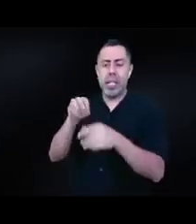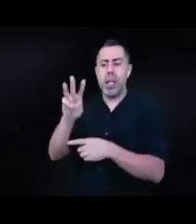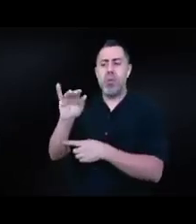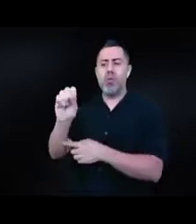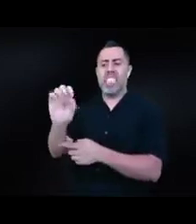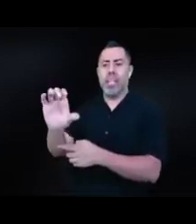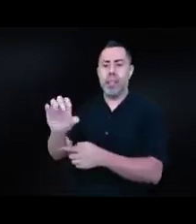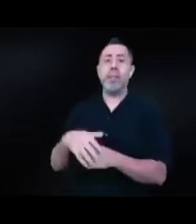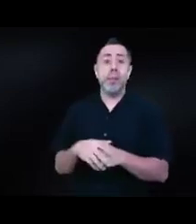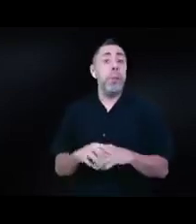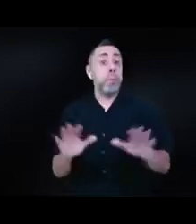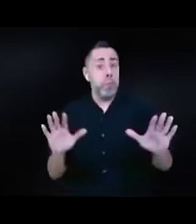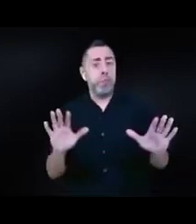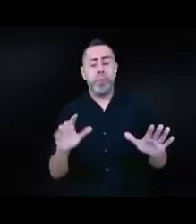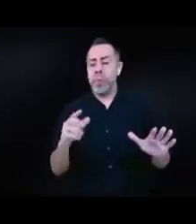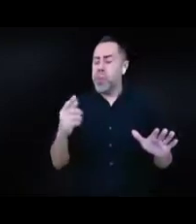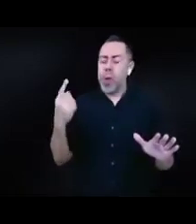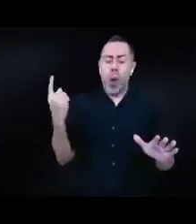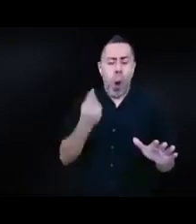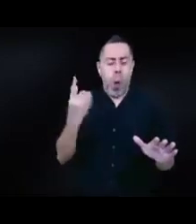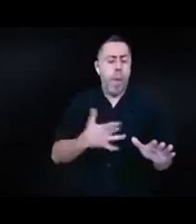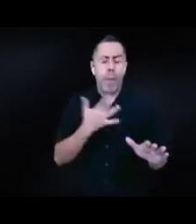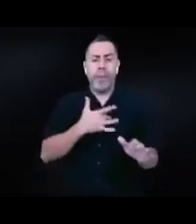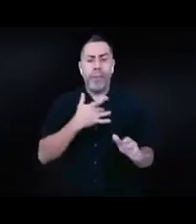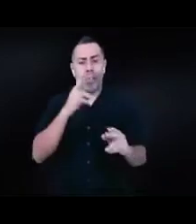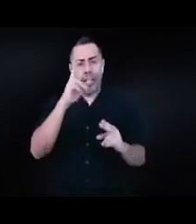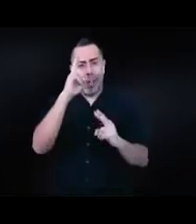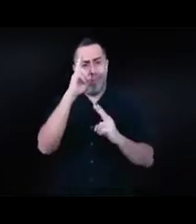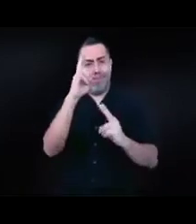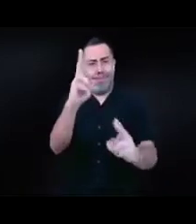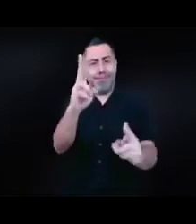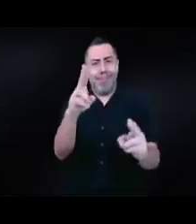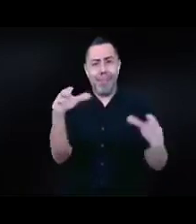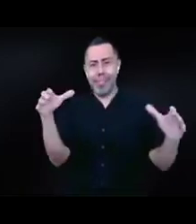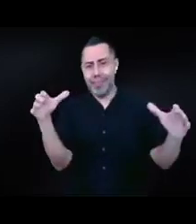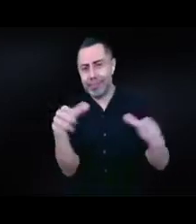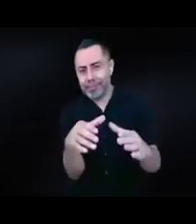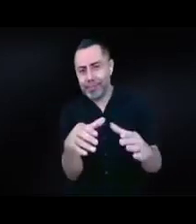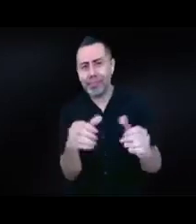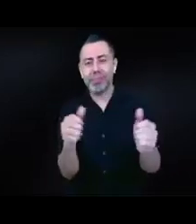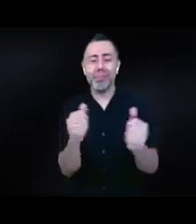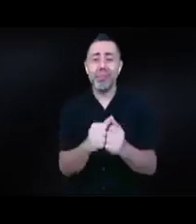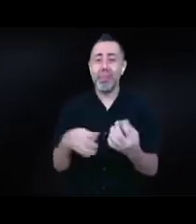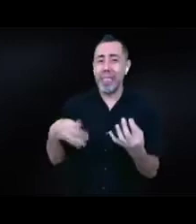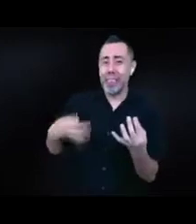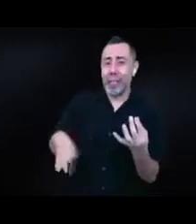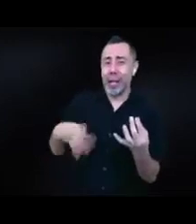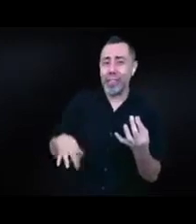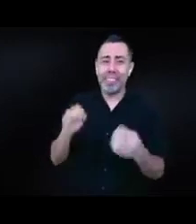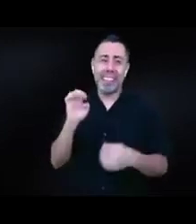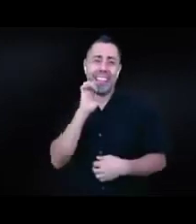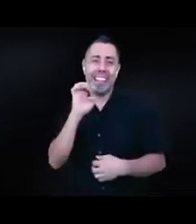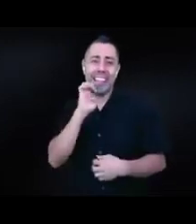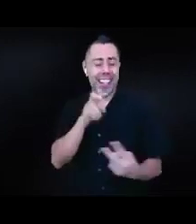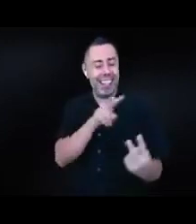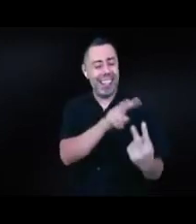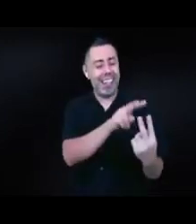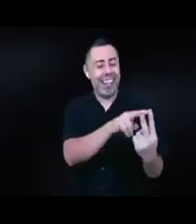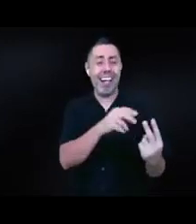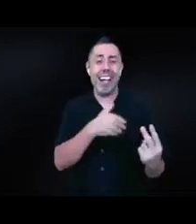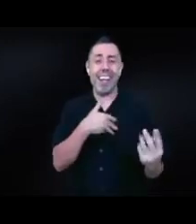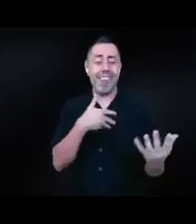it's always a great honor to be with Tosh and Elena and hang out with